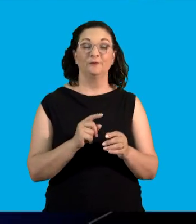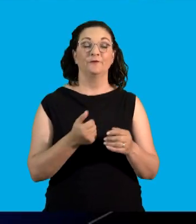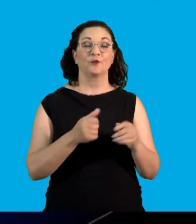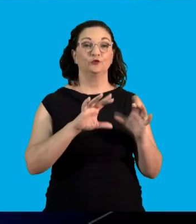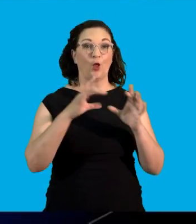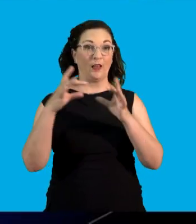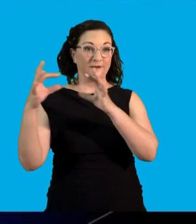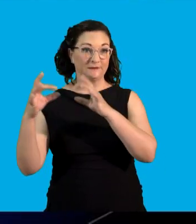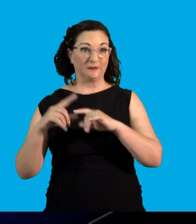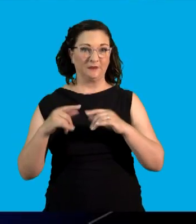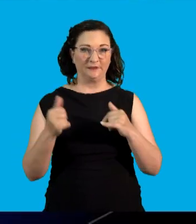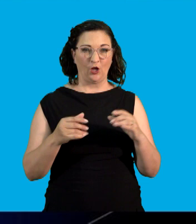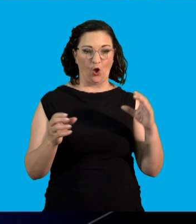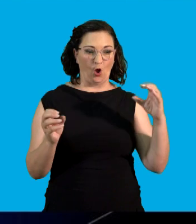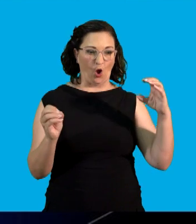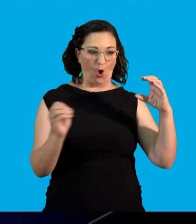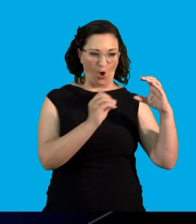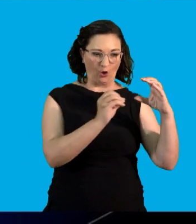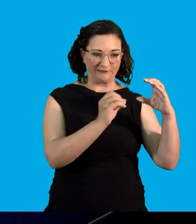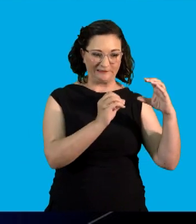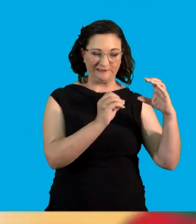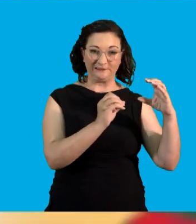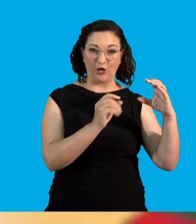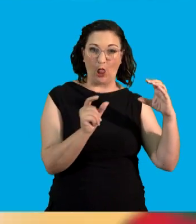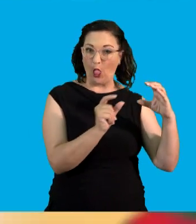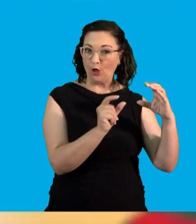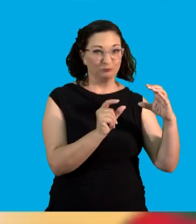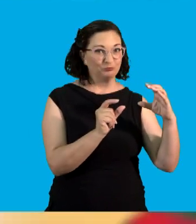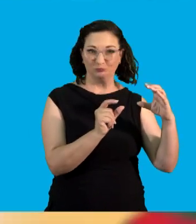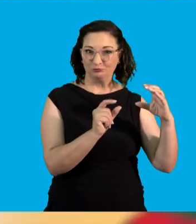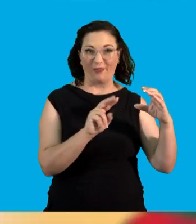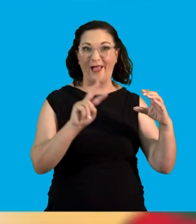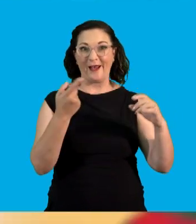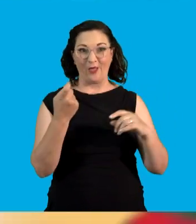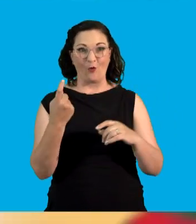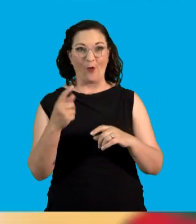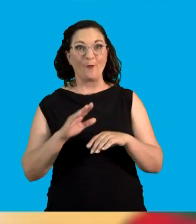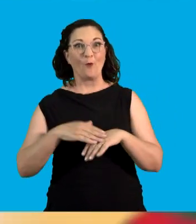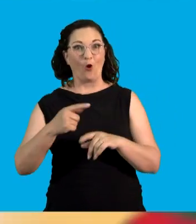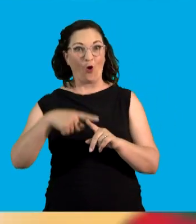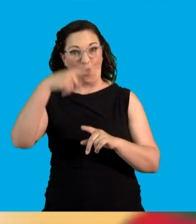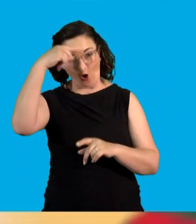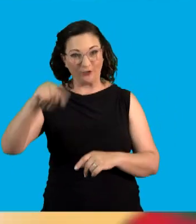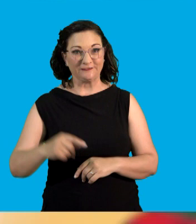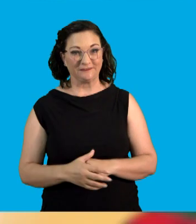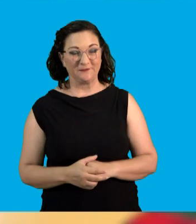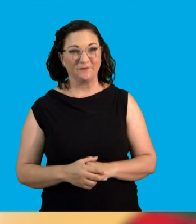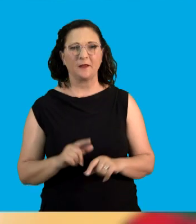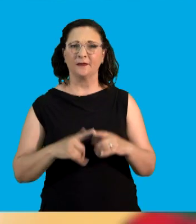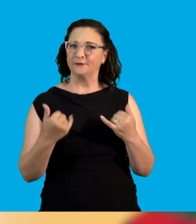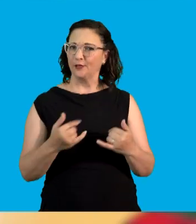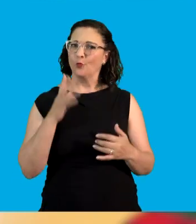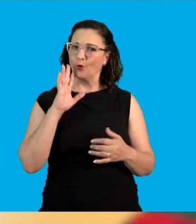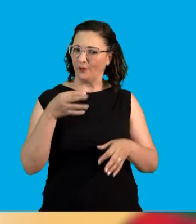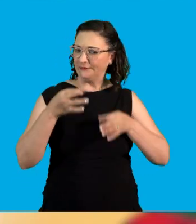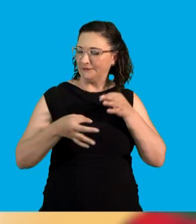the hottest planet is not closest to the sun? In today's lesson, we are going to be exploring more about planets, the different